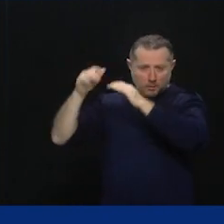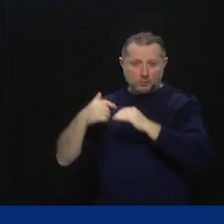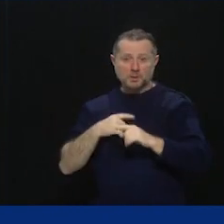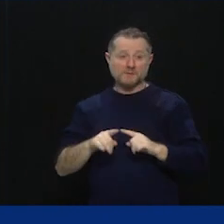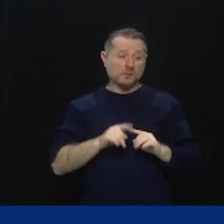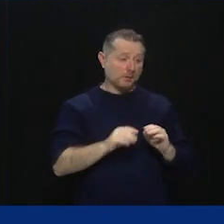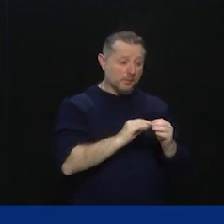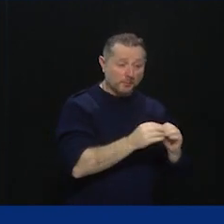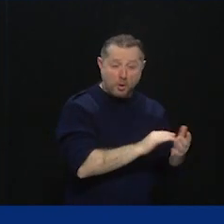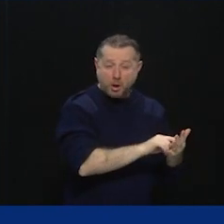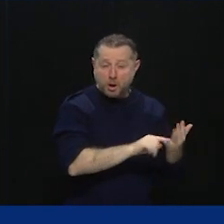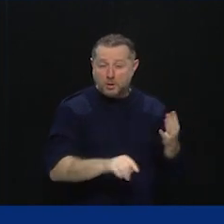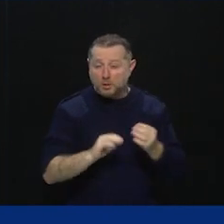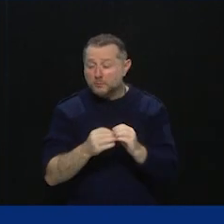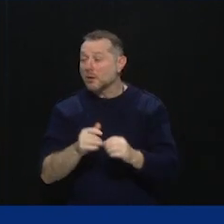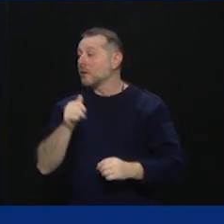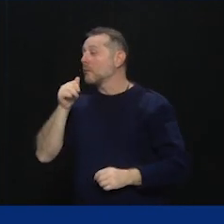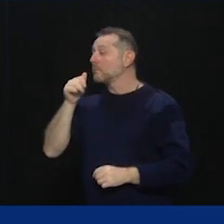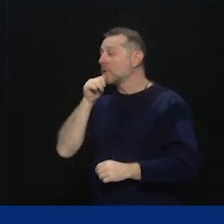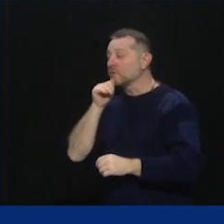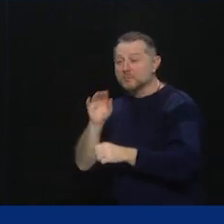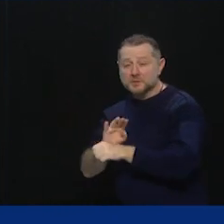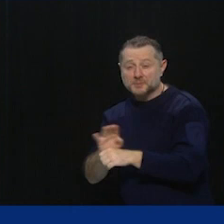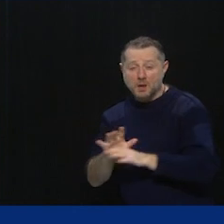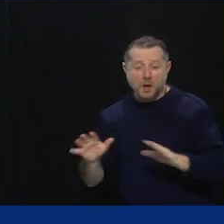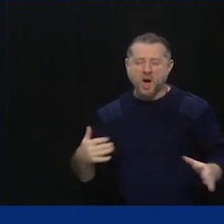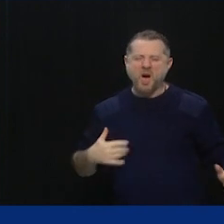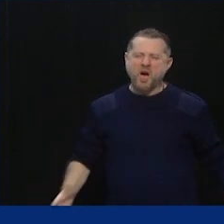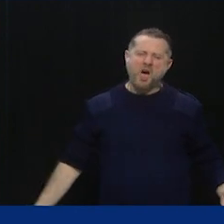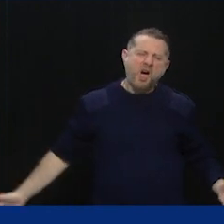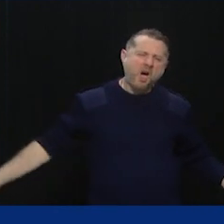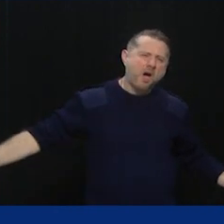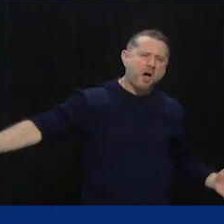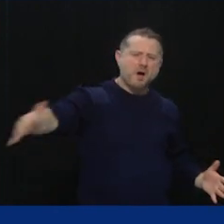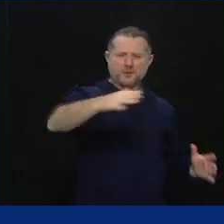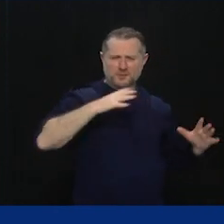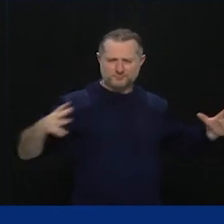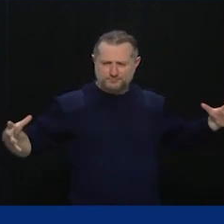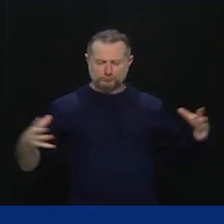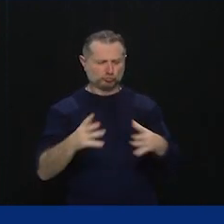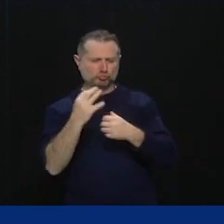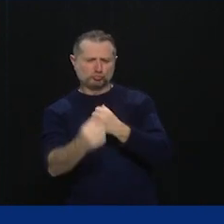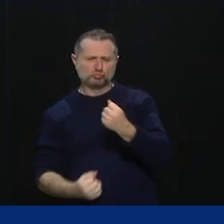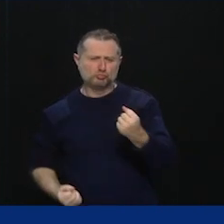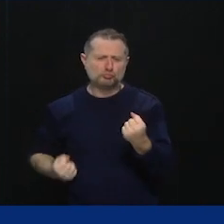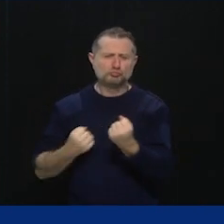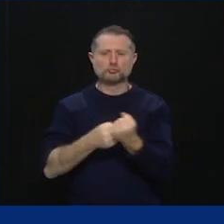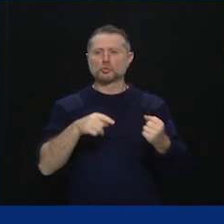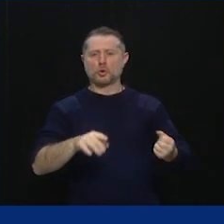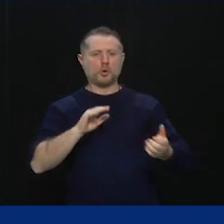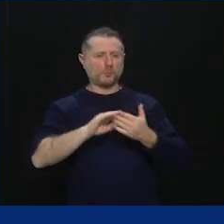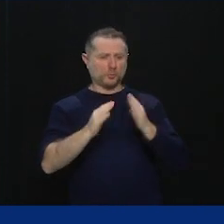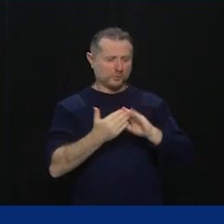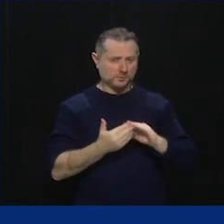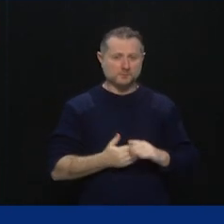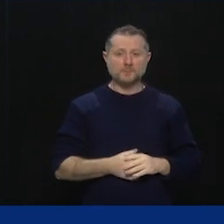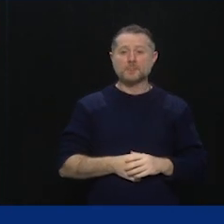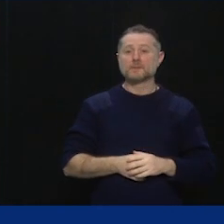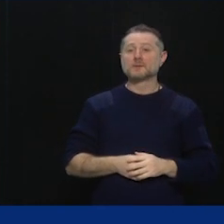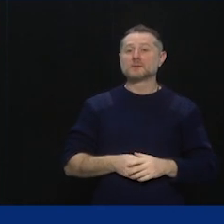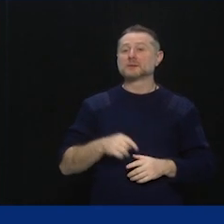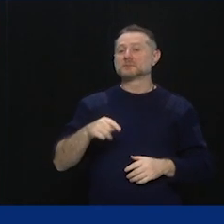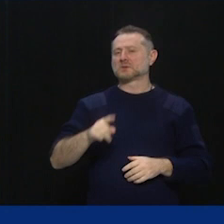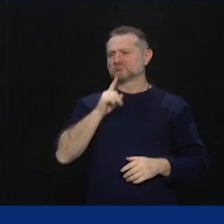revitalization efforts of a community. This is arguably the best transit-oriented development site on the East Coast. We're at the intersection of